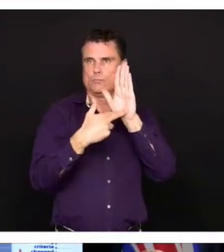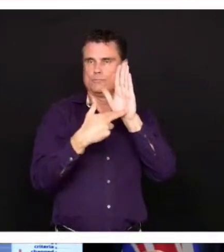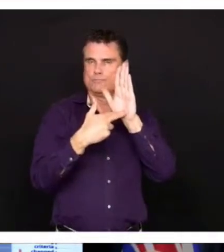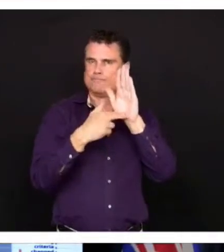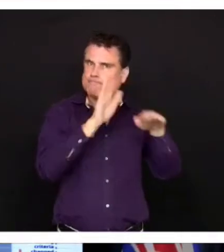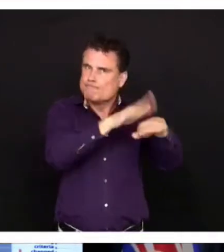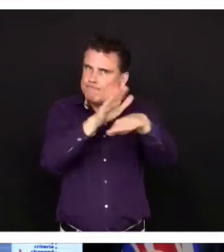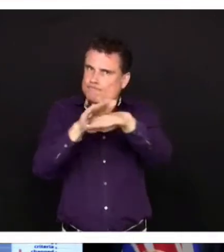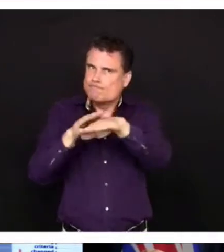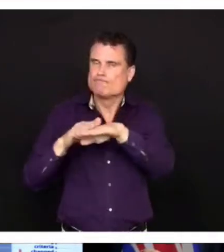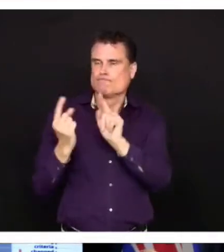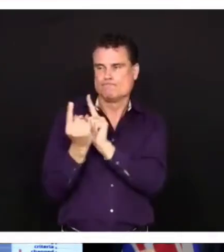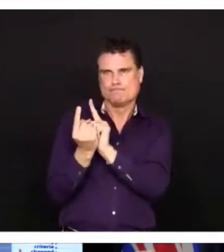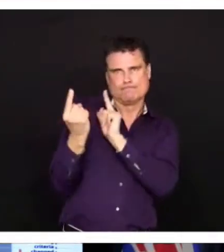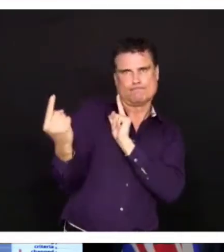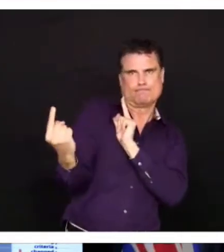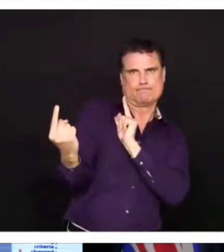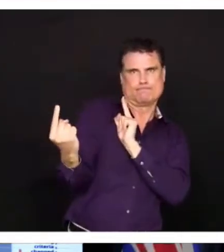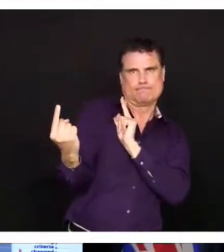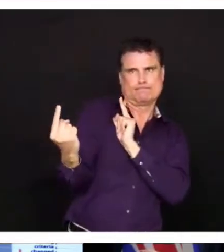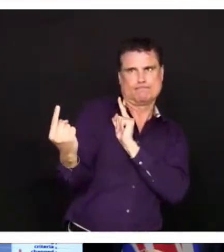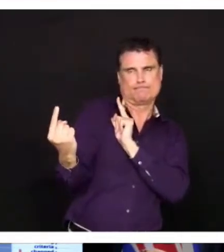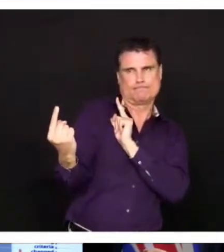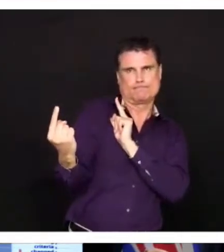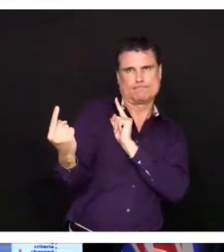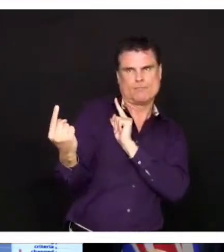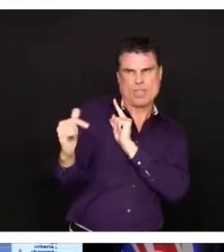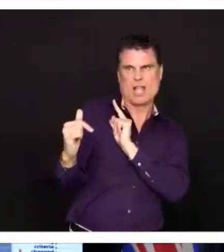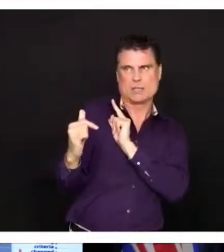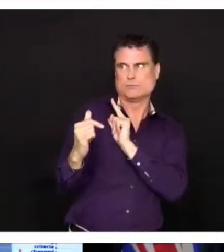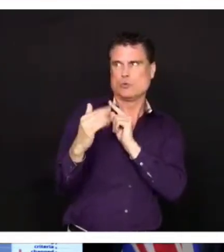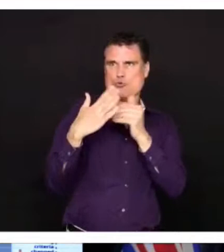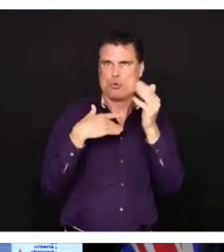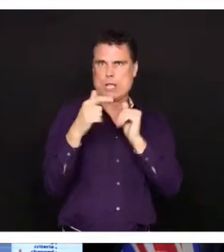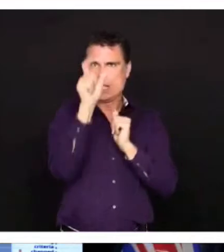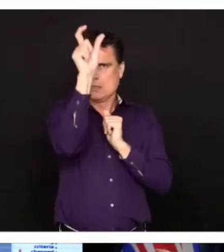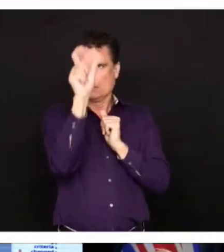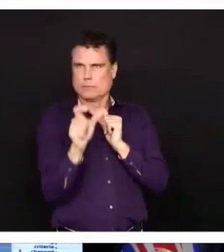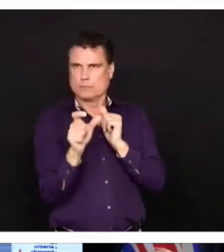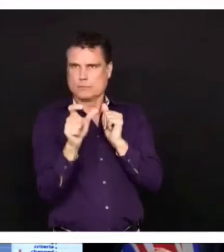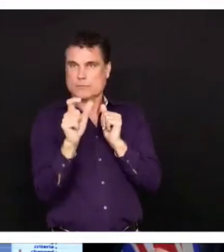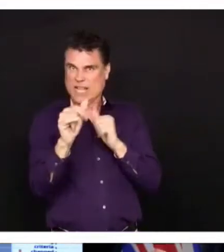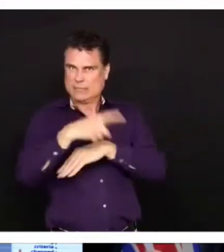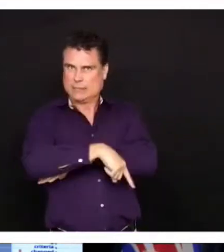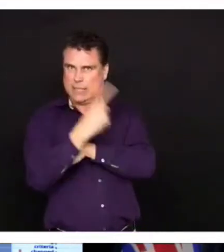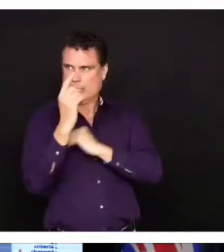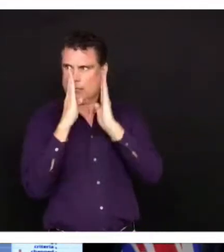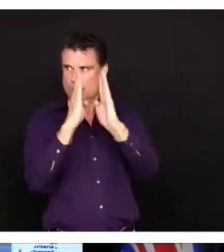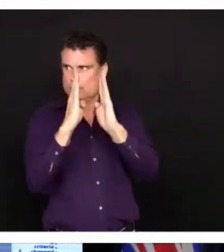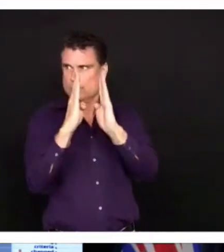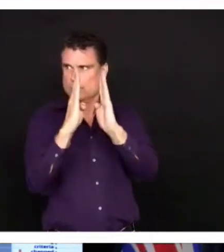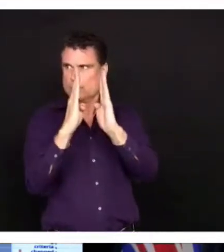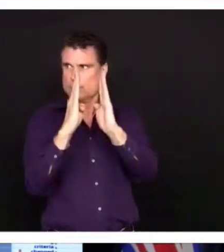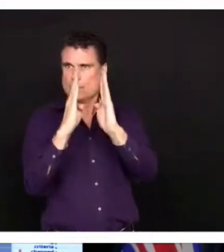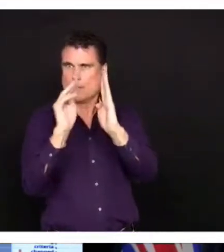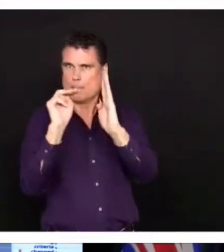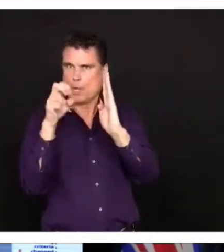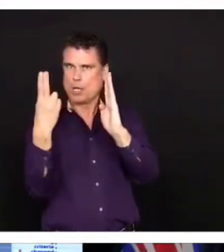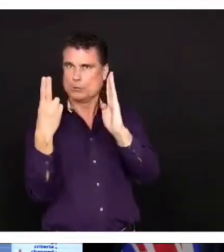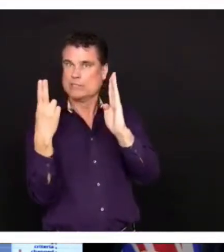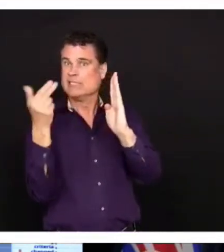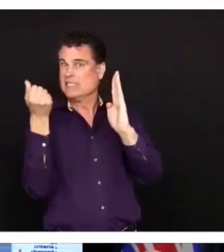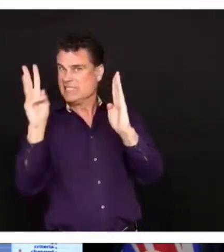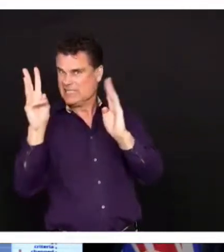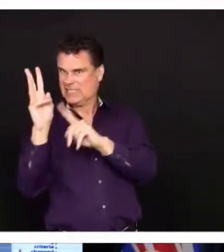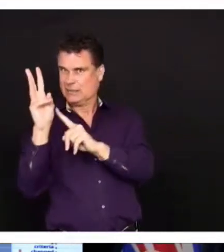families. And so that was when we put in the travel restrictions. We put in the social distancing measures. We put in place the